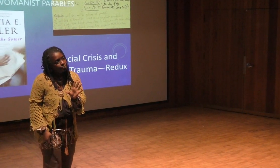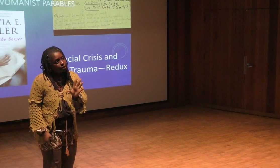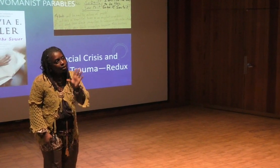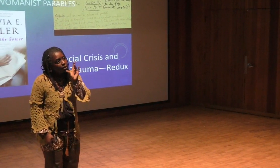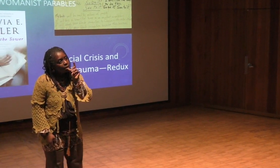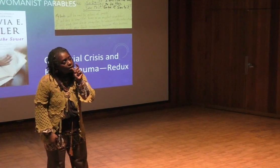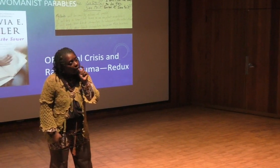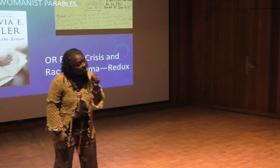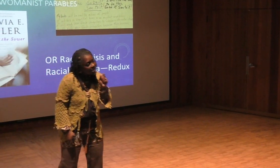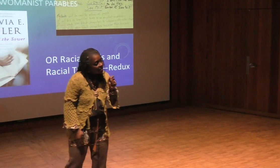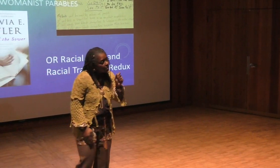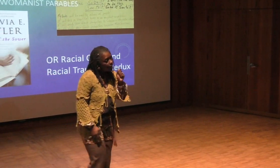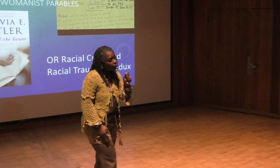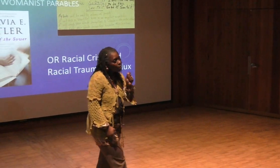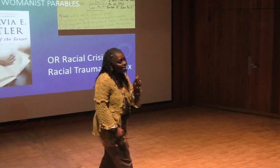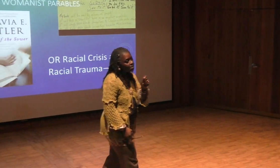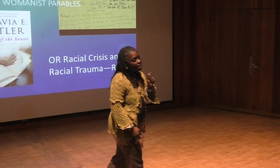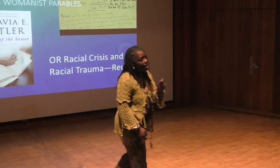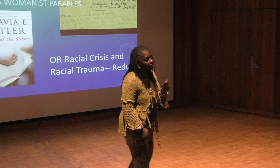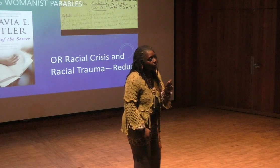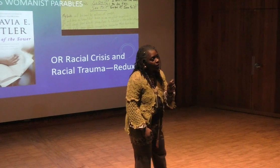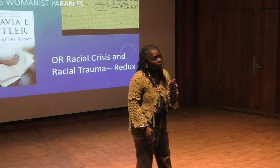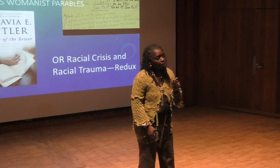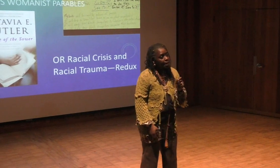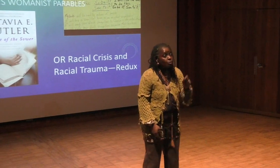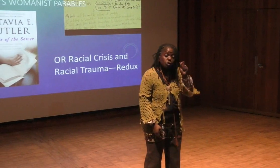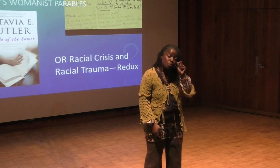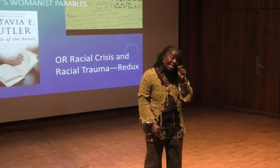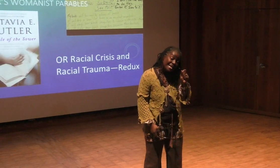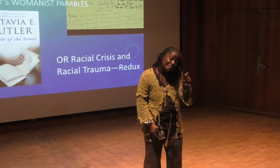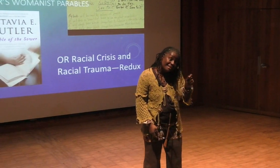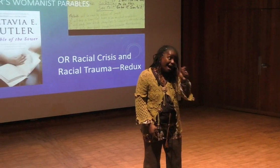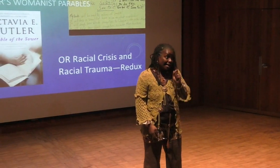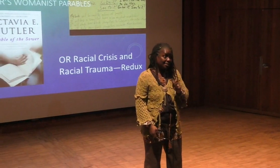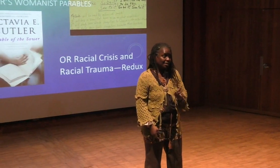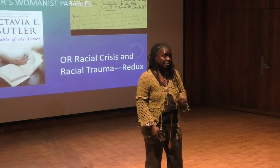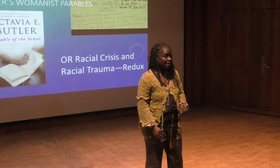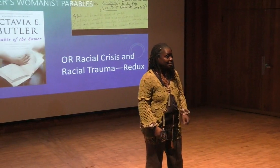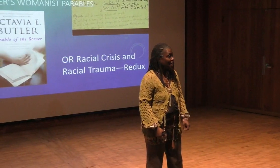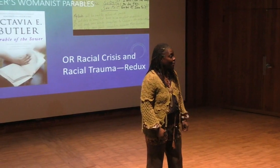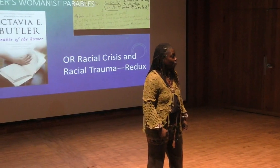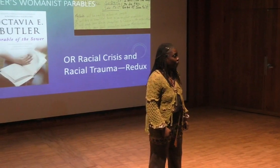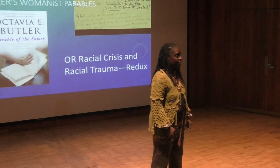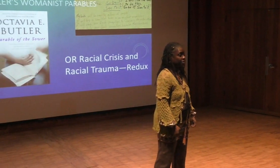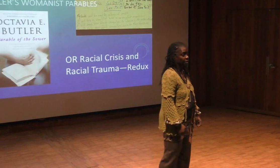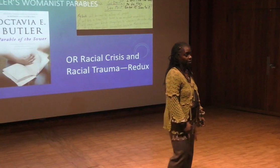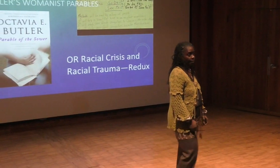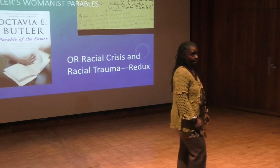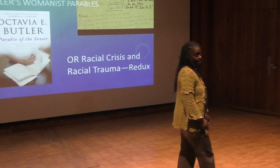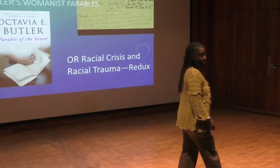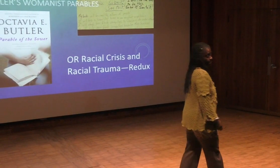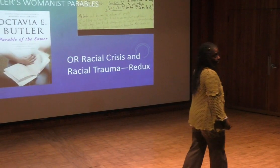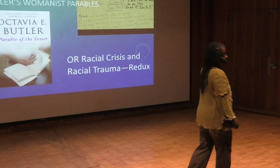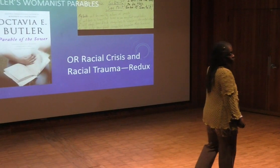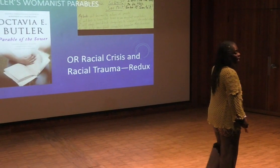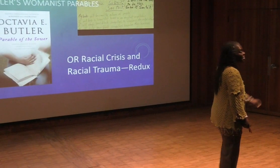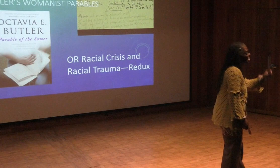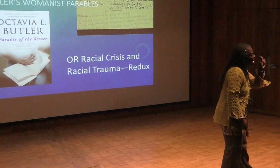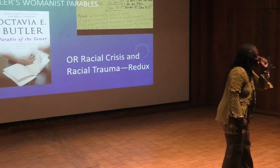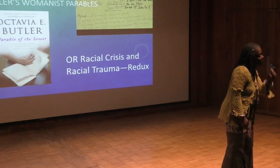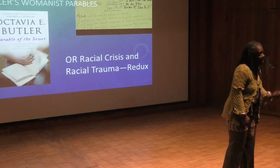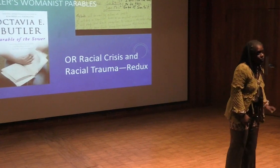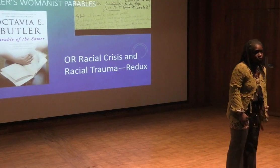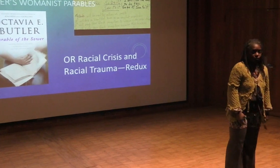why Octavia Butler writes a novel in which we cannot set aside Rufus. We